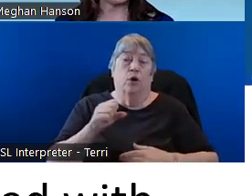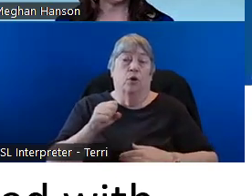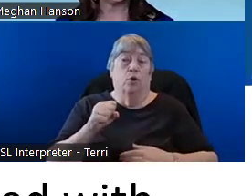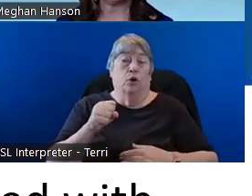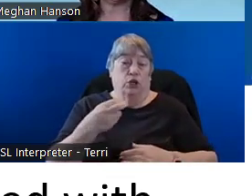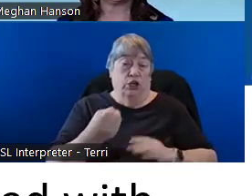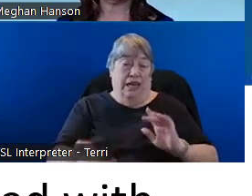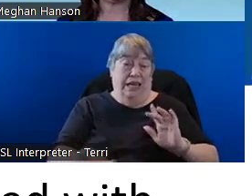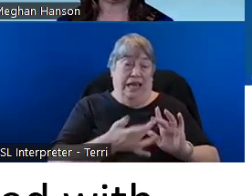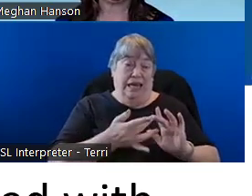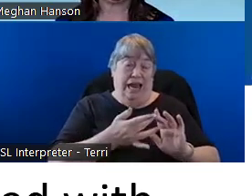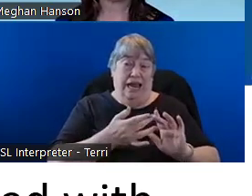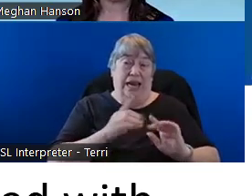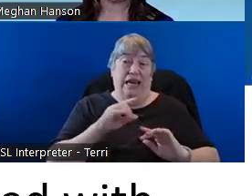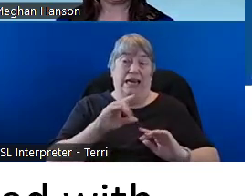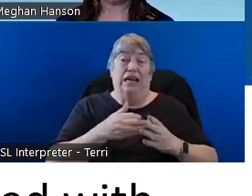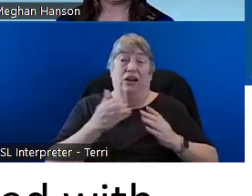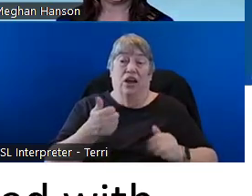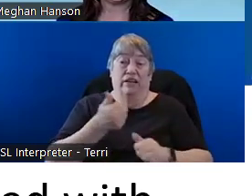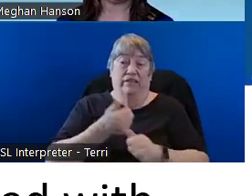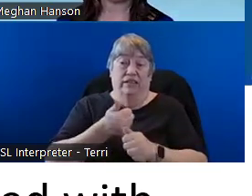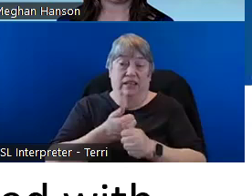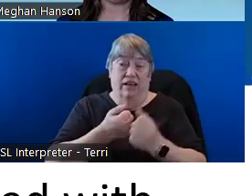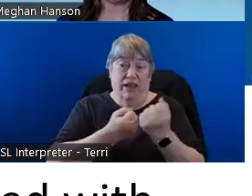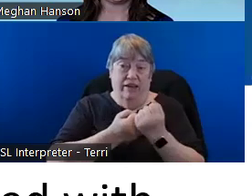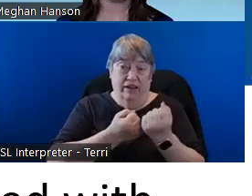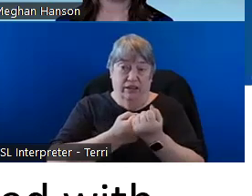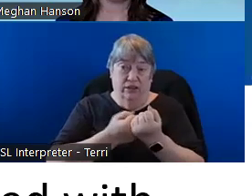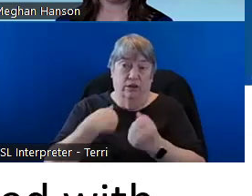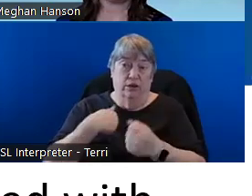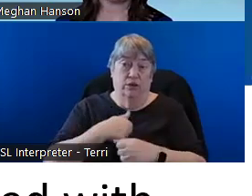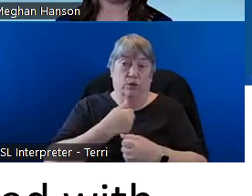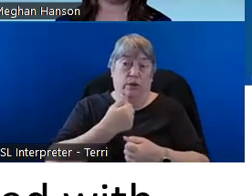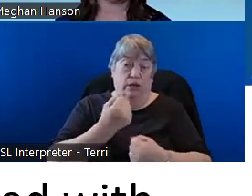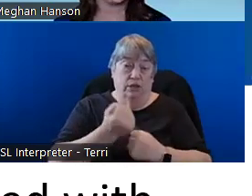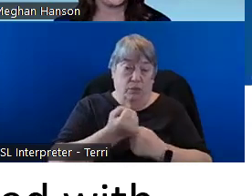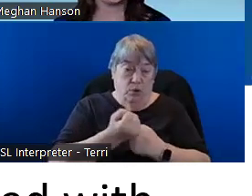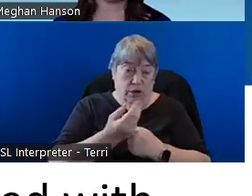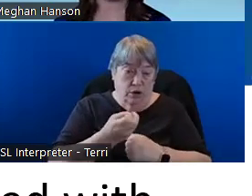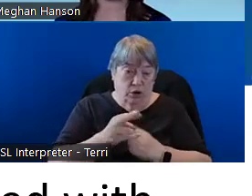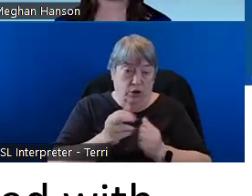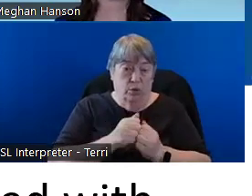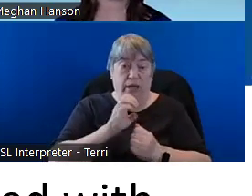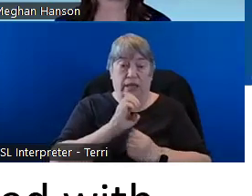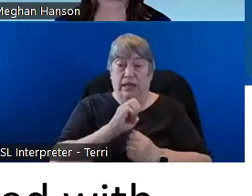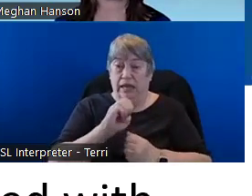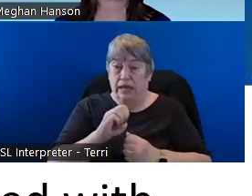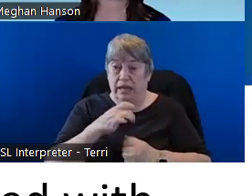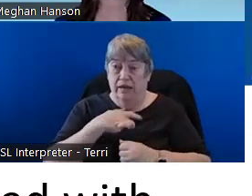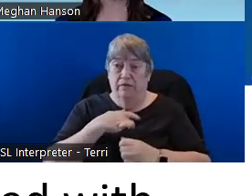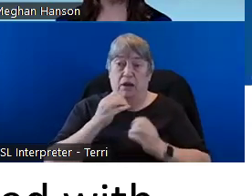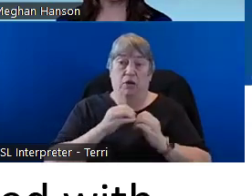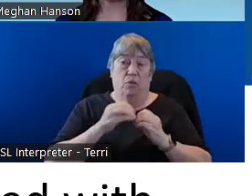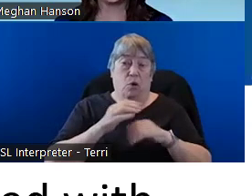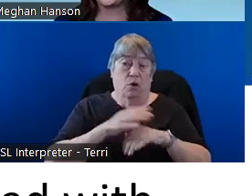lot of self-advocacy, which was great. And as we supported her in EE and she felt more settled, felt more comfortable with her coworkers, again, she asked to be exited from the program.